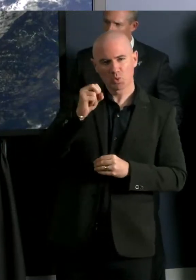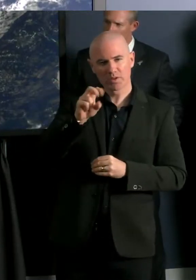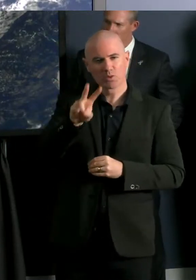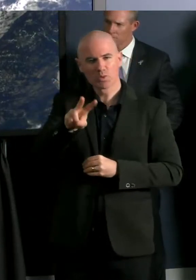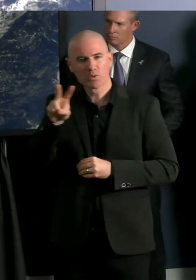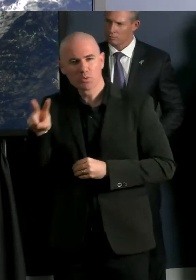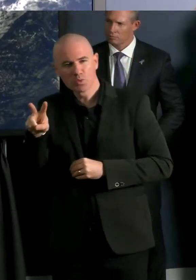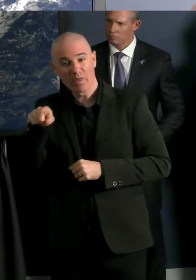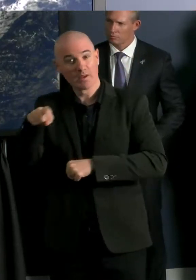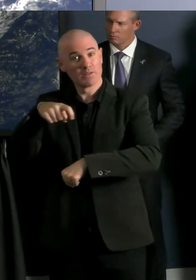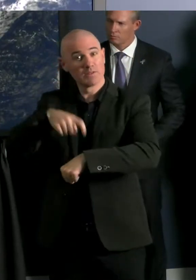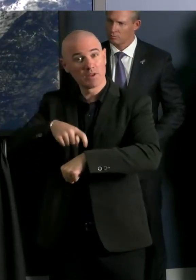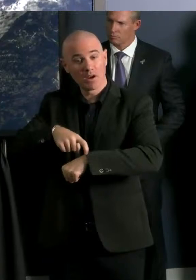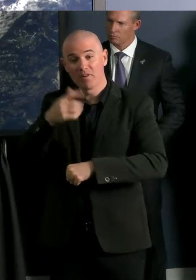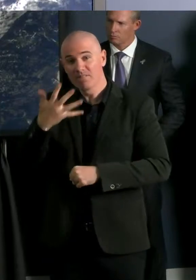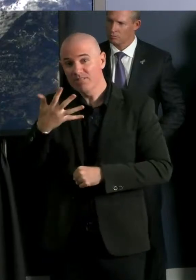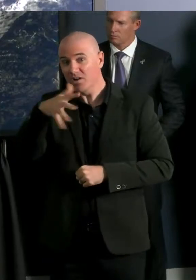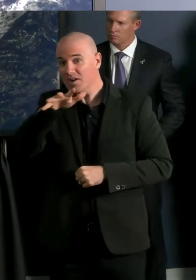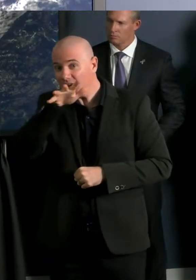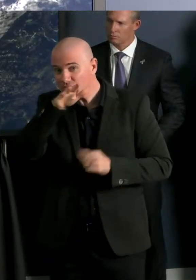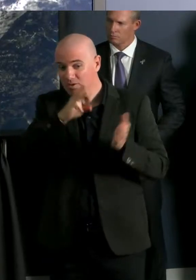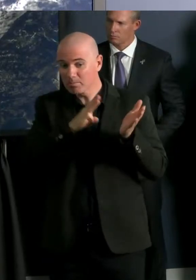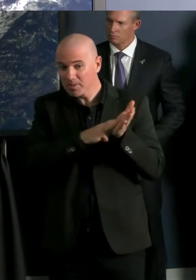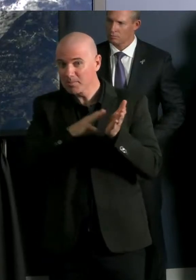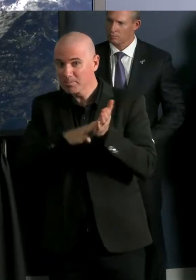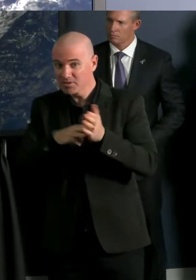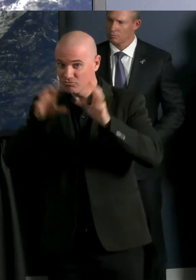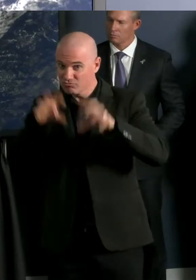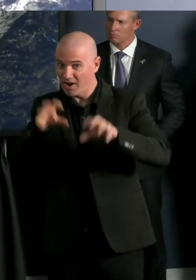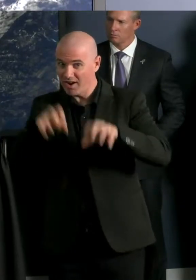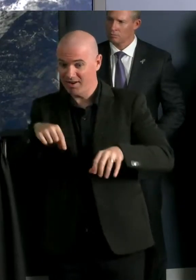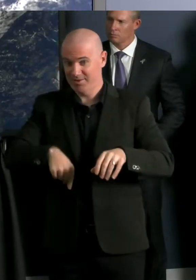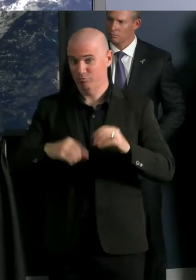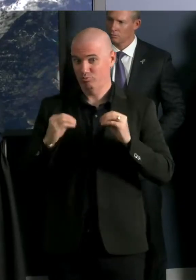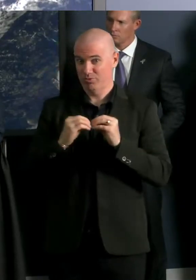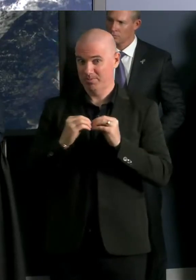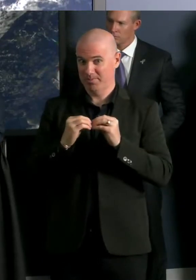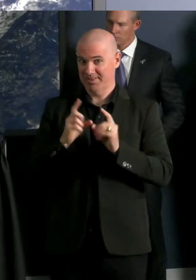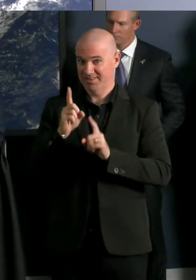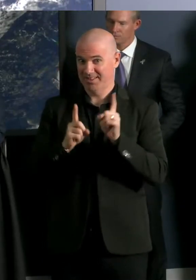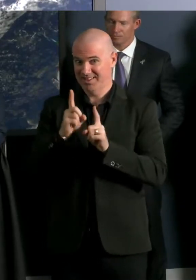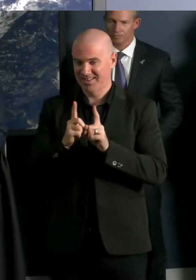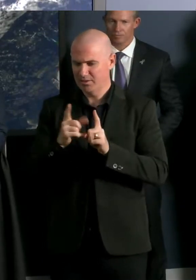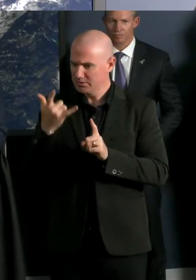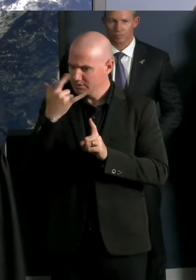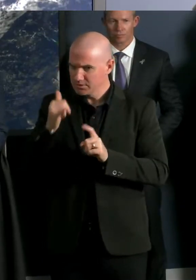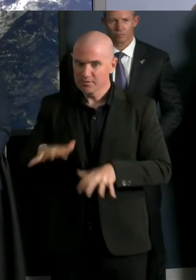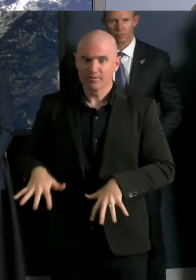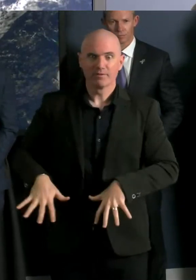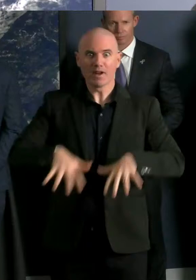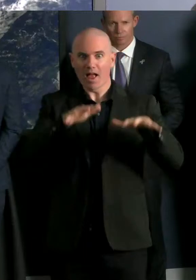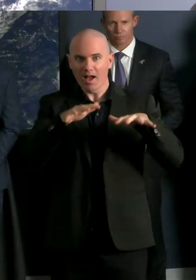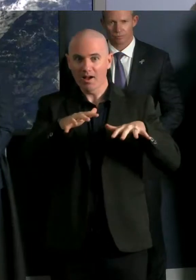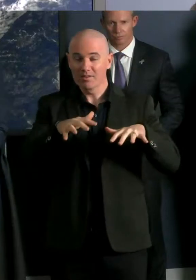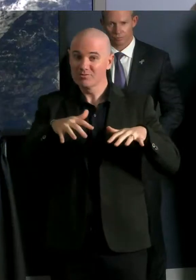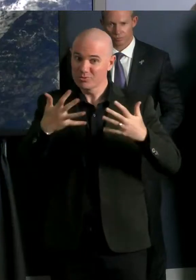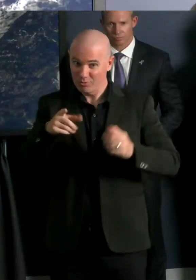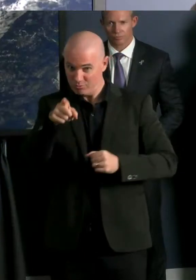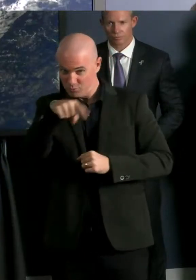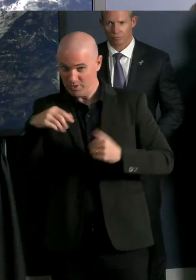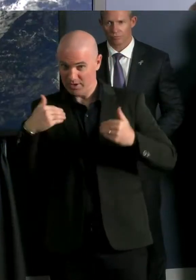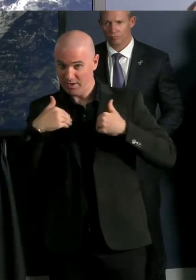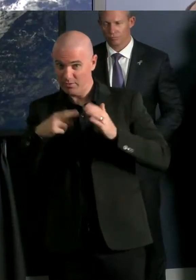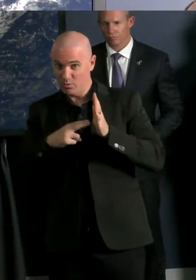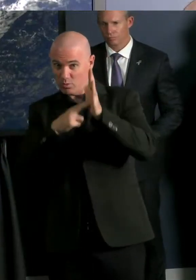was 500 millimetres of rain that struck the capital, and that caused severe flooding. So Queenslanders in the far north of